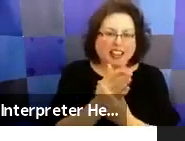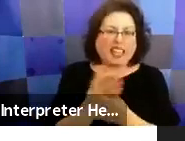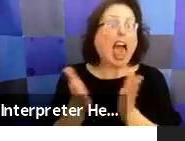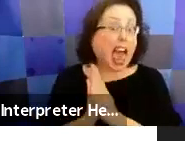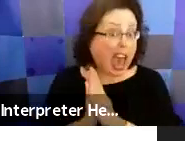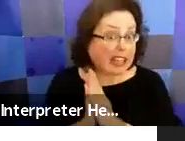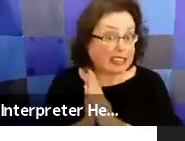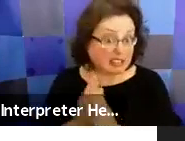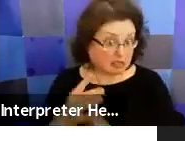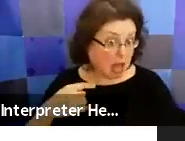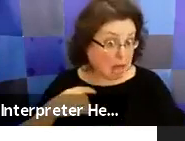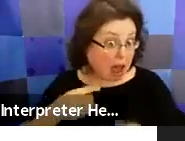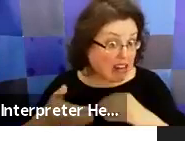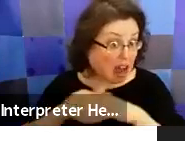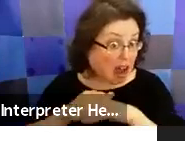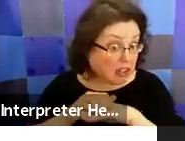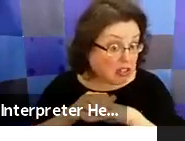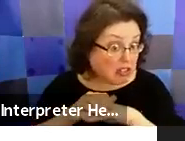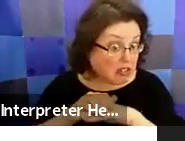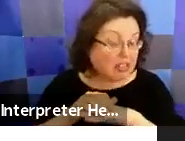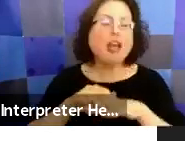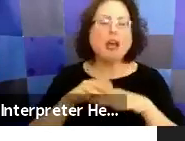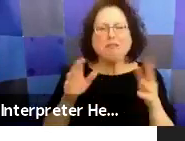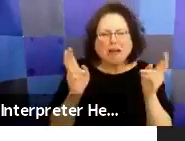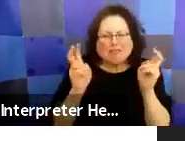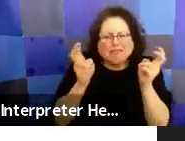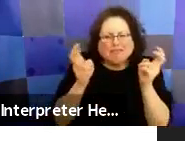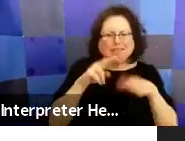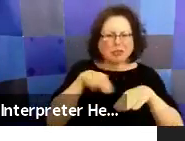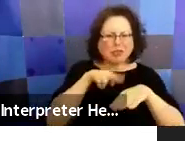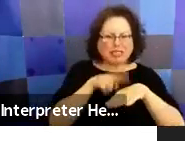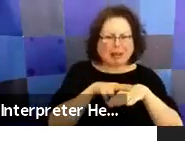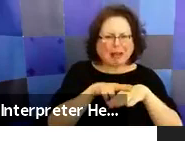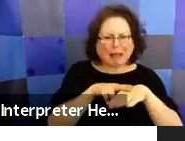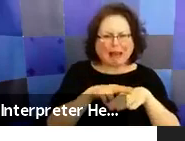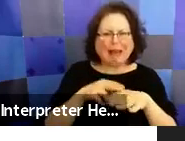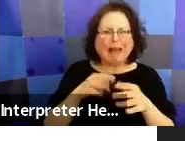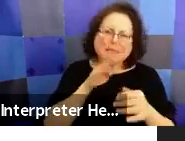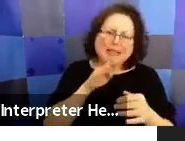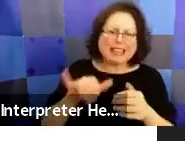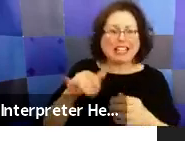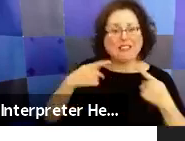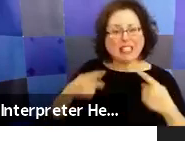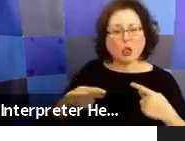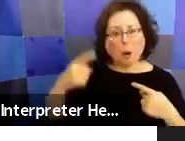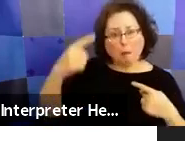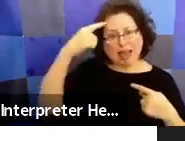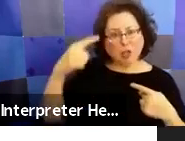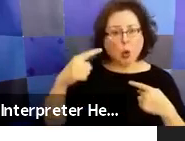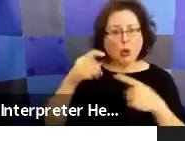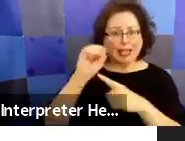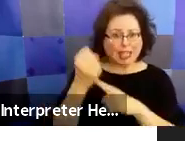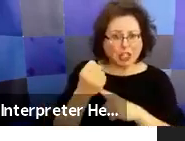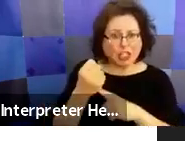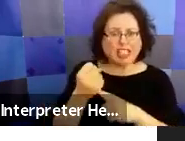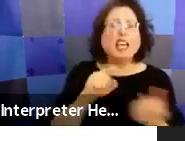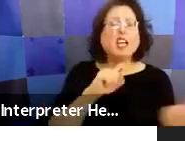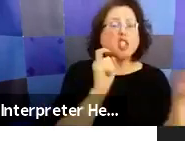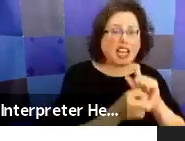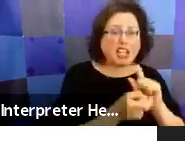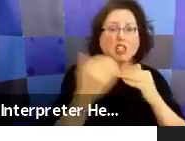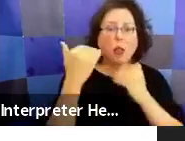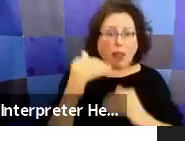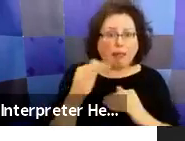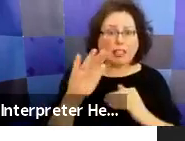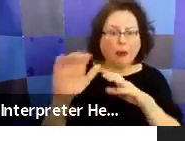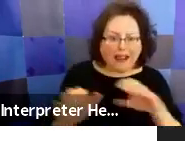I be covered? But typically speaking, a disability is a physical or mental condition that substantially limits or changes major activities